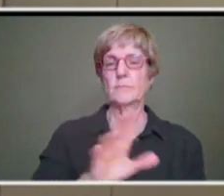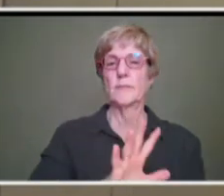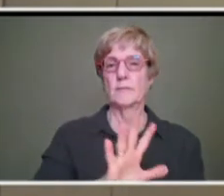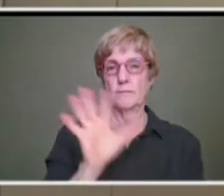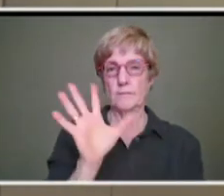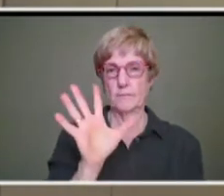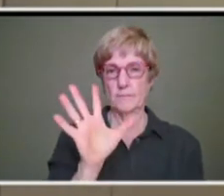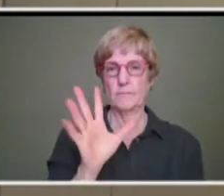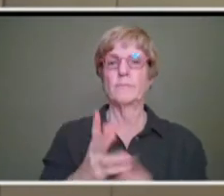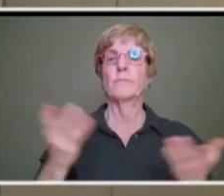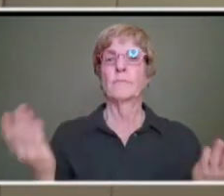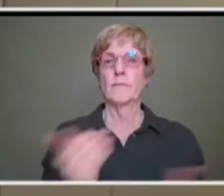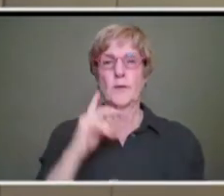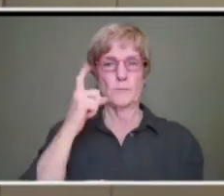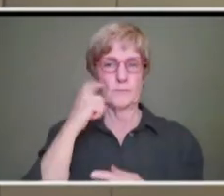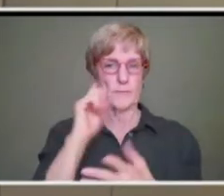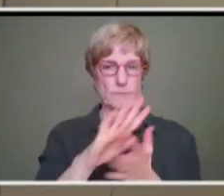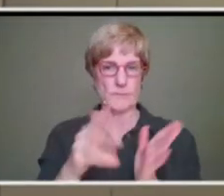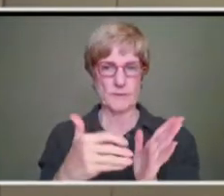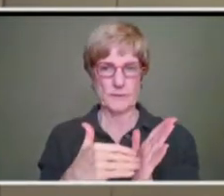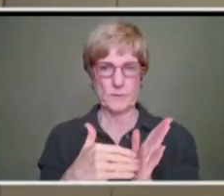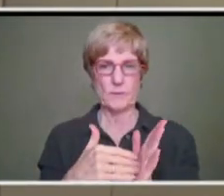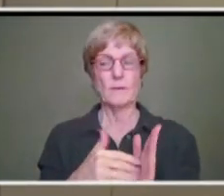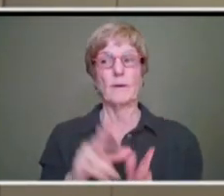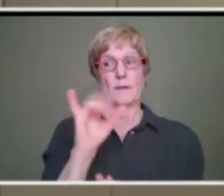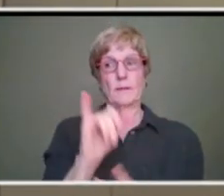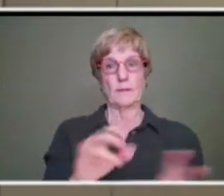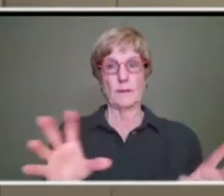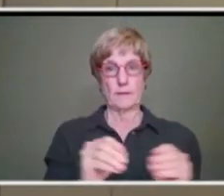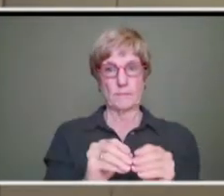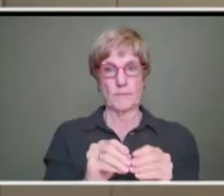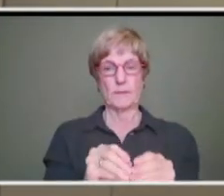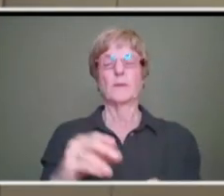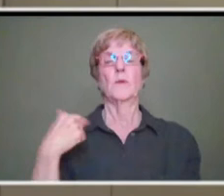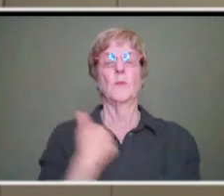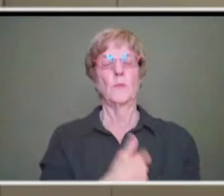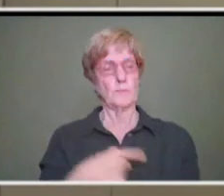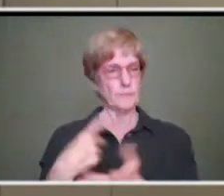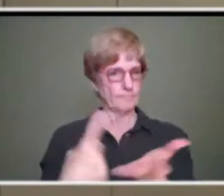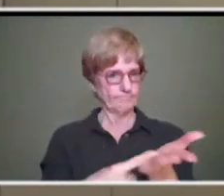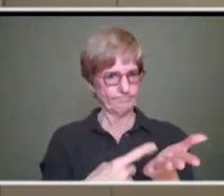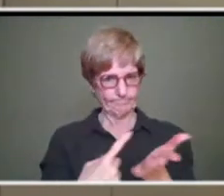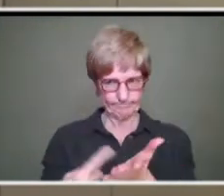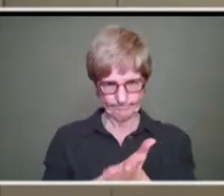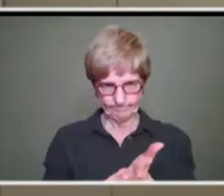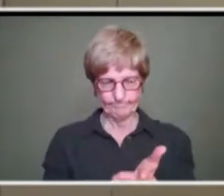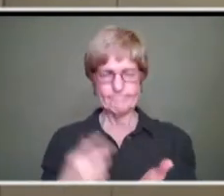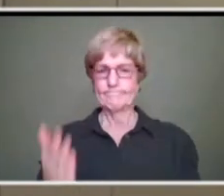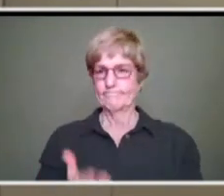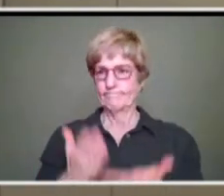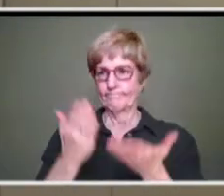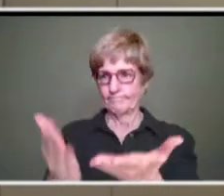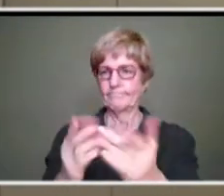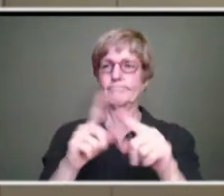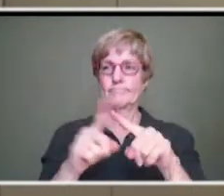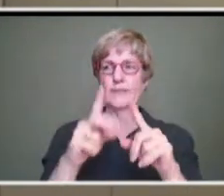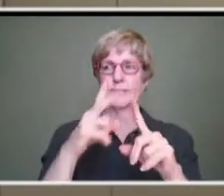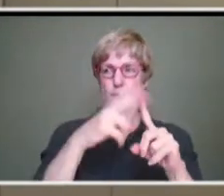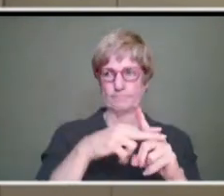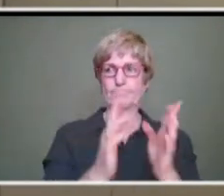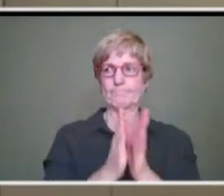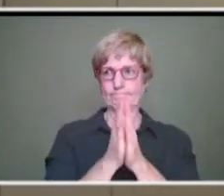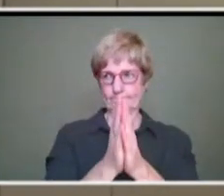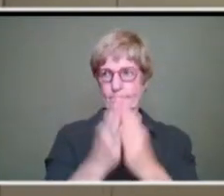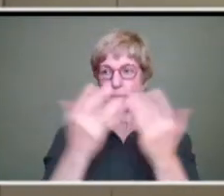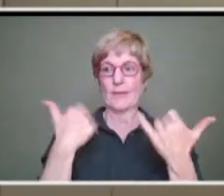here in the government center at that meeting the zoning committee will meet to discuss and make recommendations on the petitions that have a public hearing